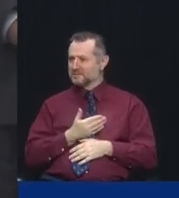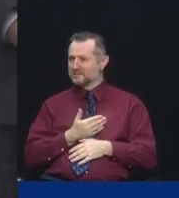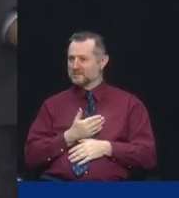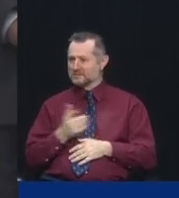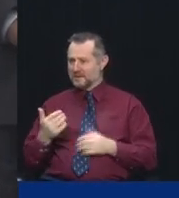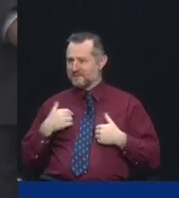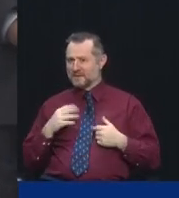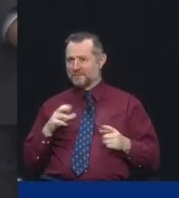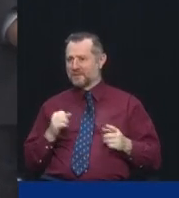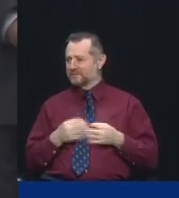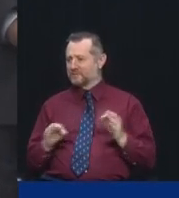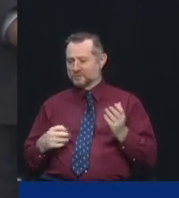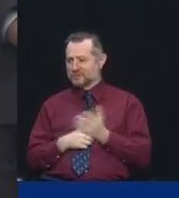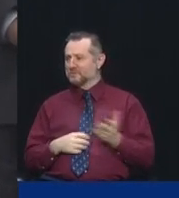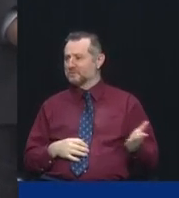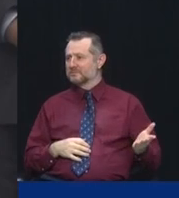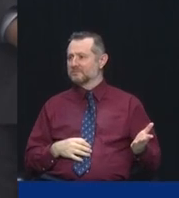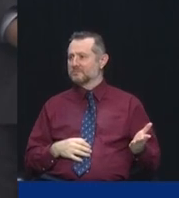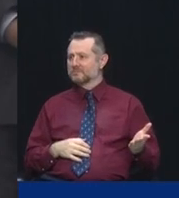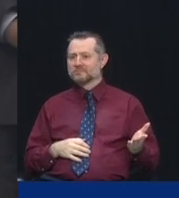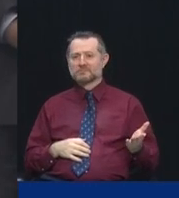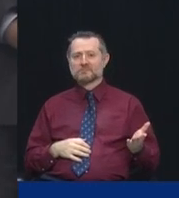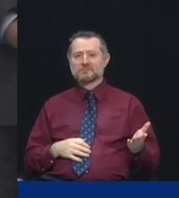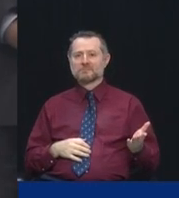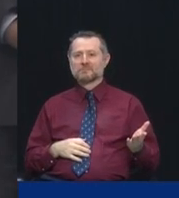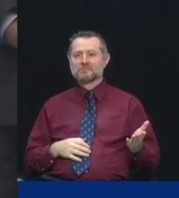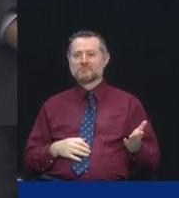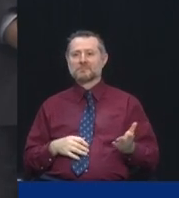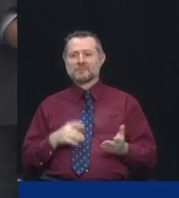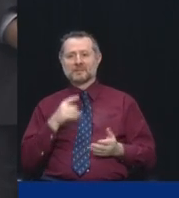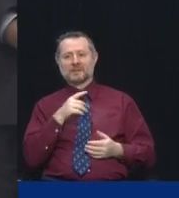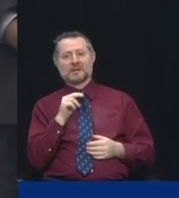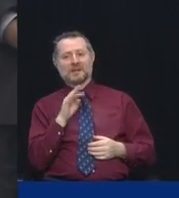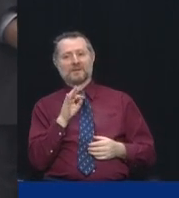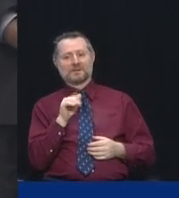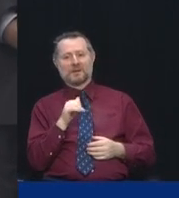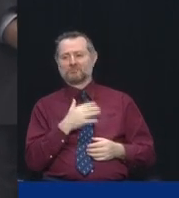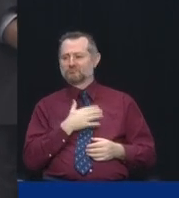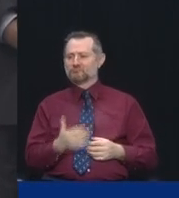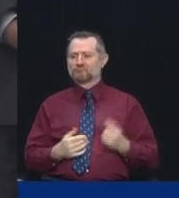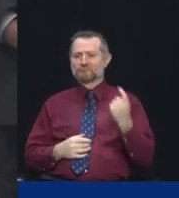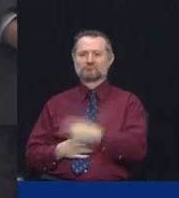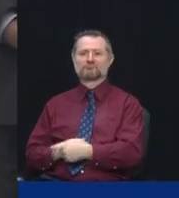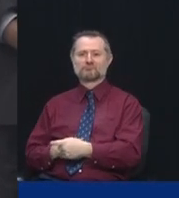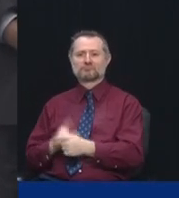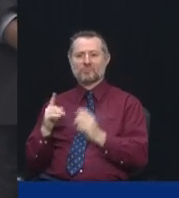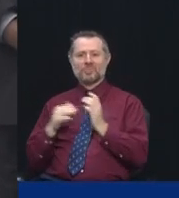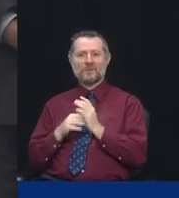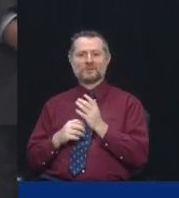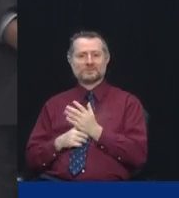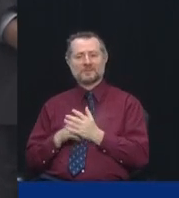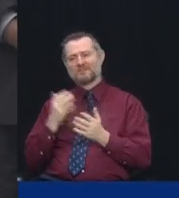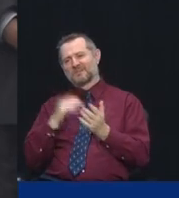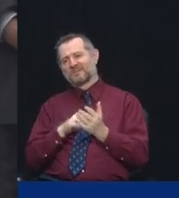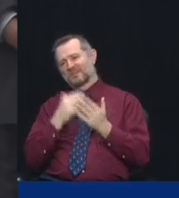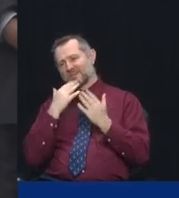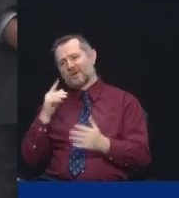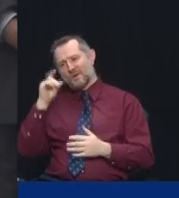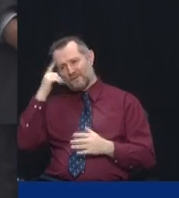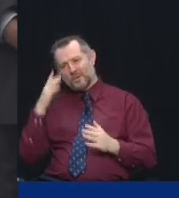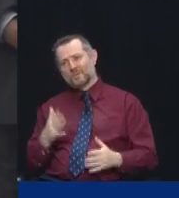that because of the NFTA. Again, I want to thank the governor for helping us